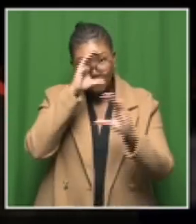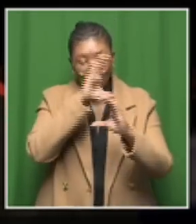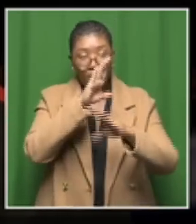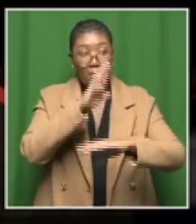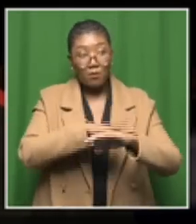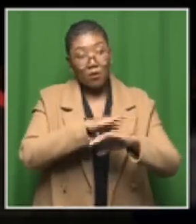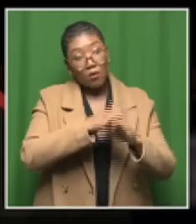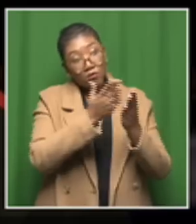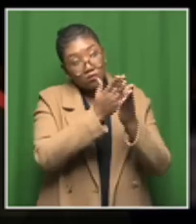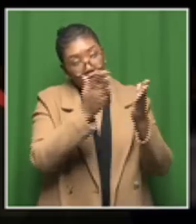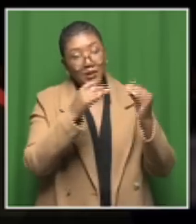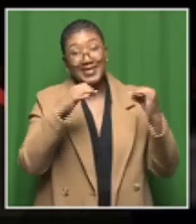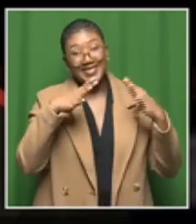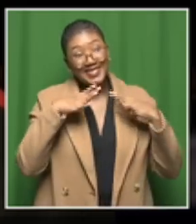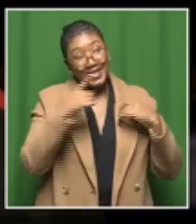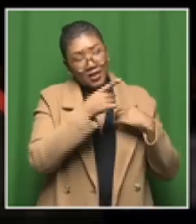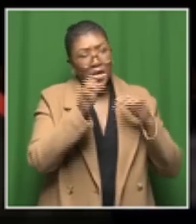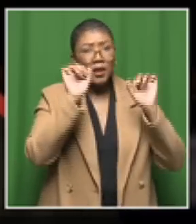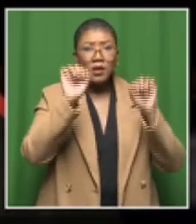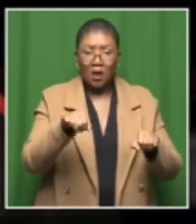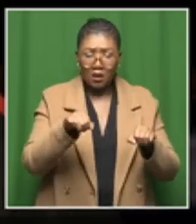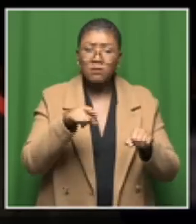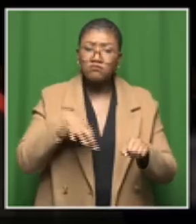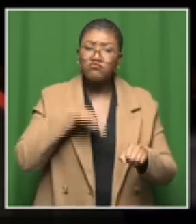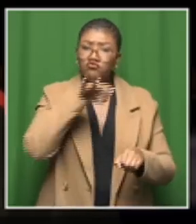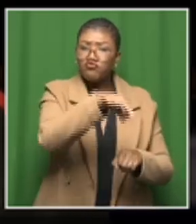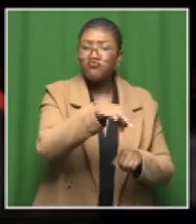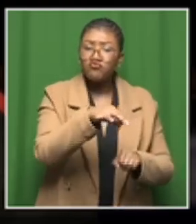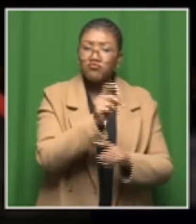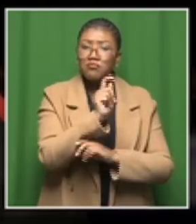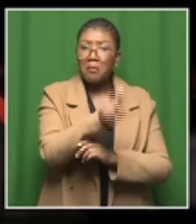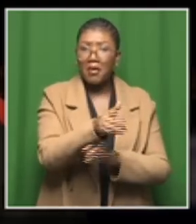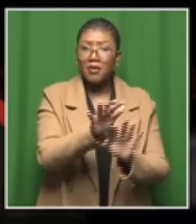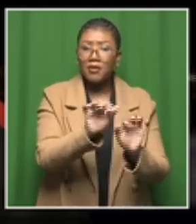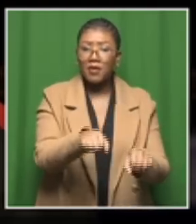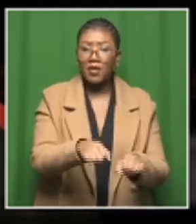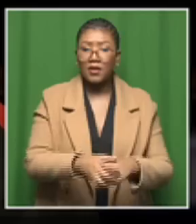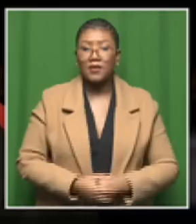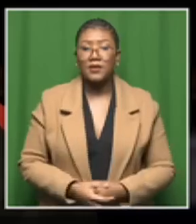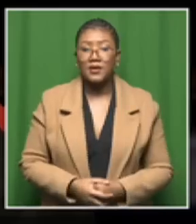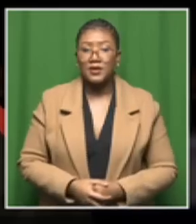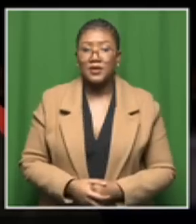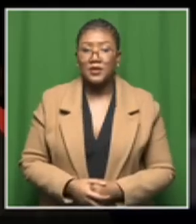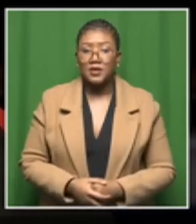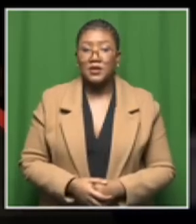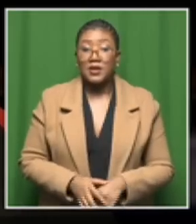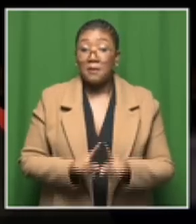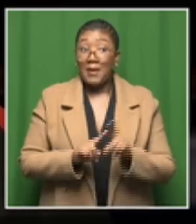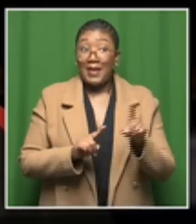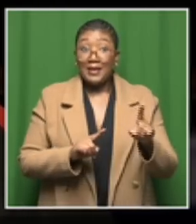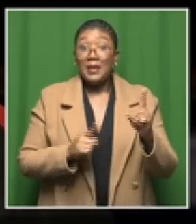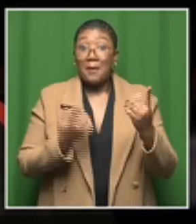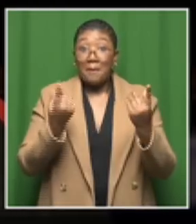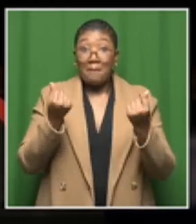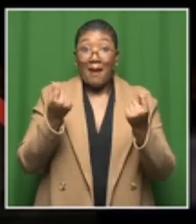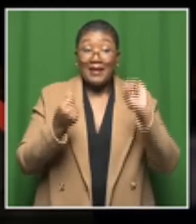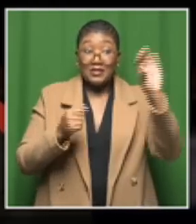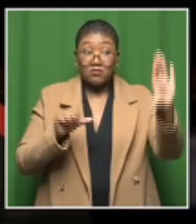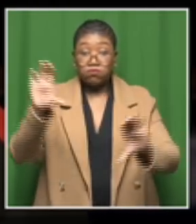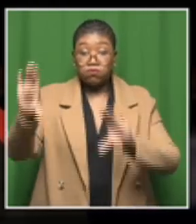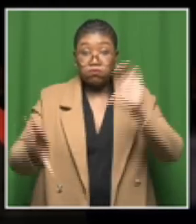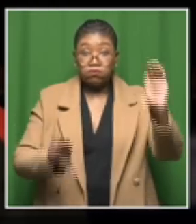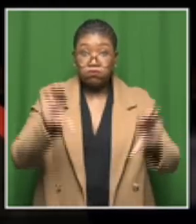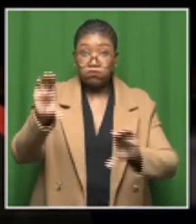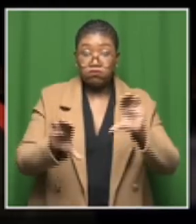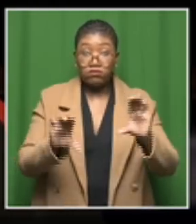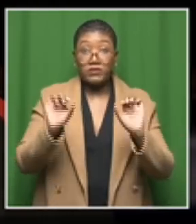space to adjust here and there? The difficulty, though, is that won't really generate the amount of money we need to collect for the state. So for us, the